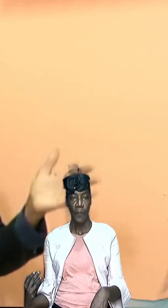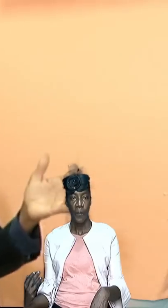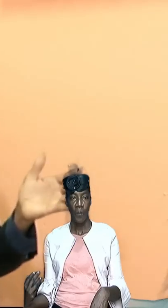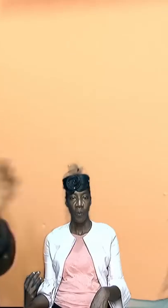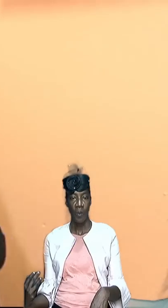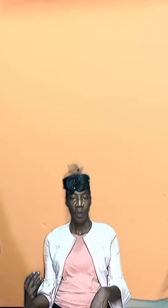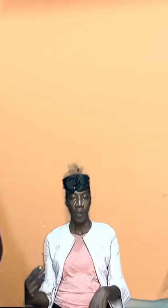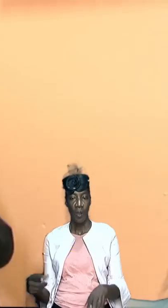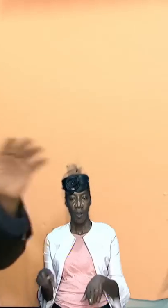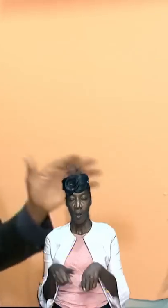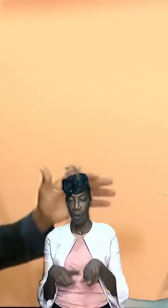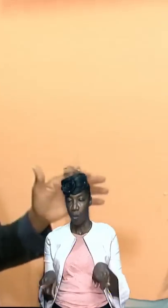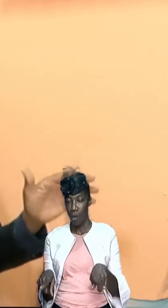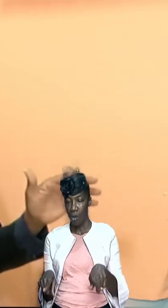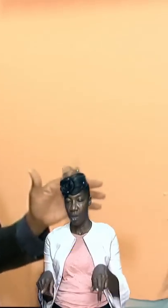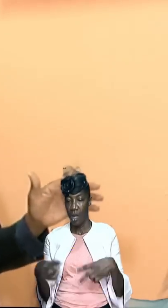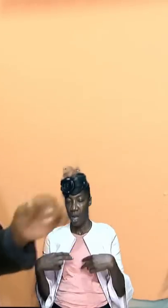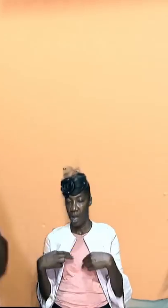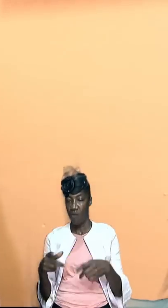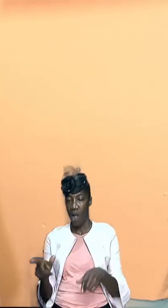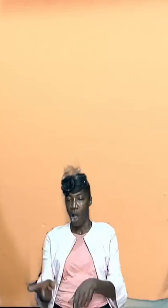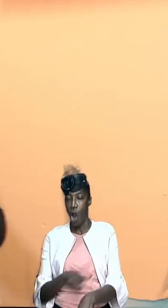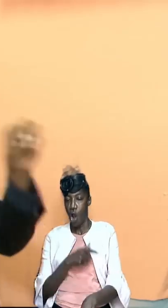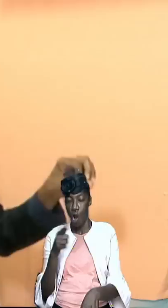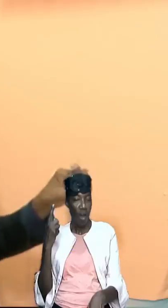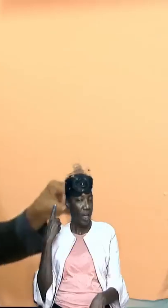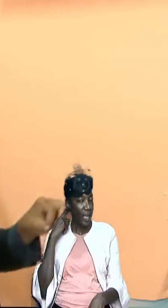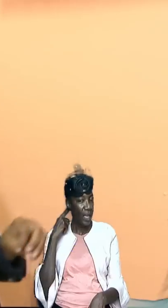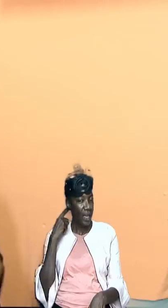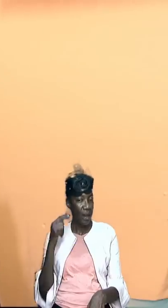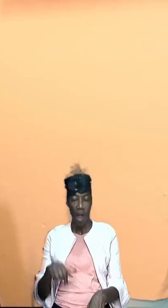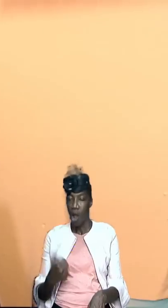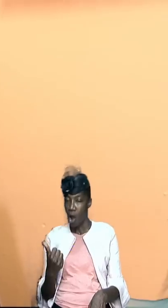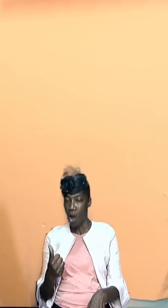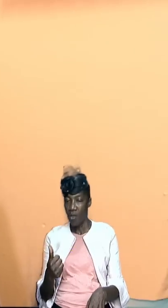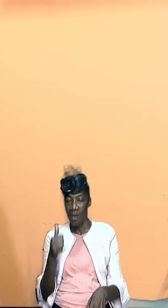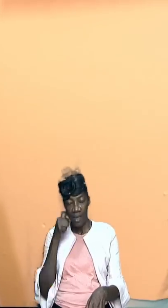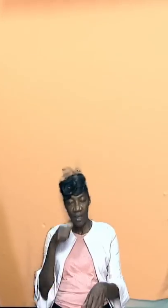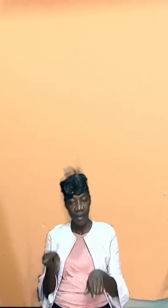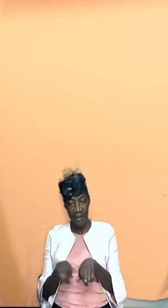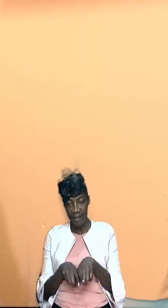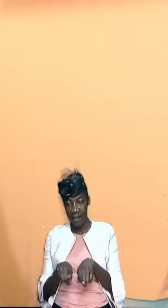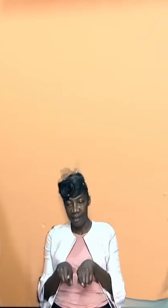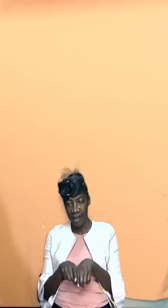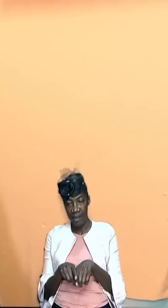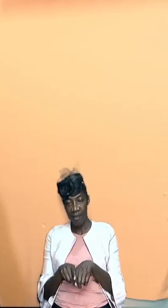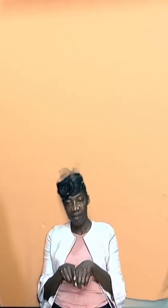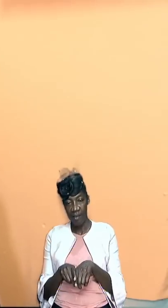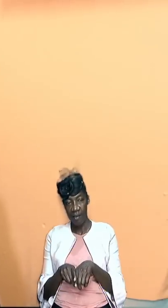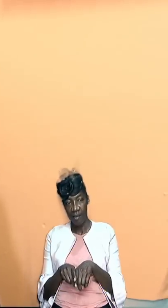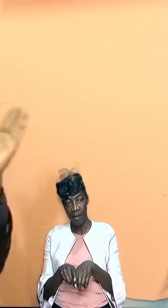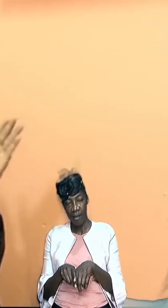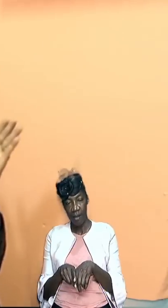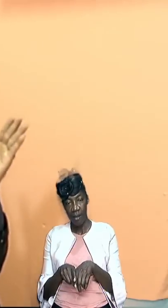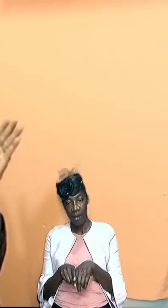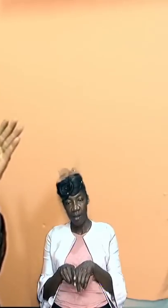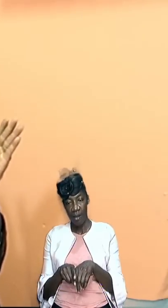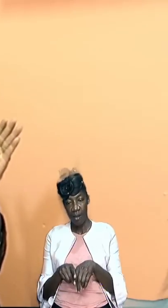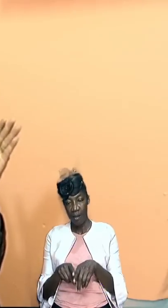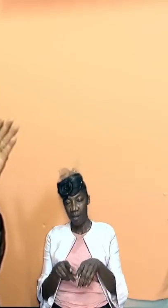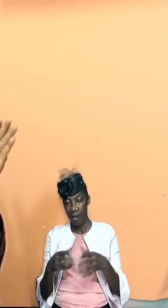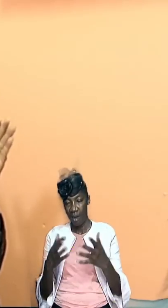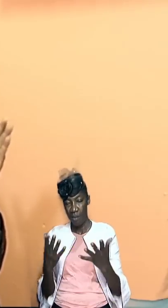she was dark but had long flowy hair. And all of her other sisters, they were light brown